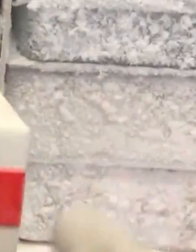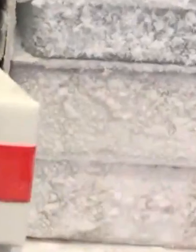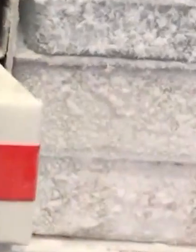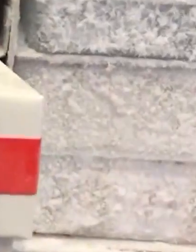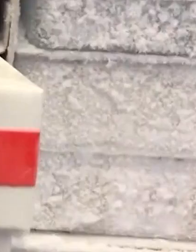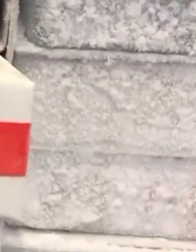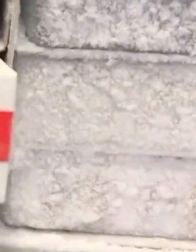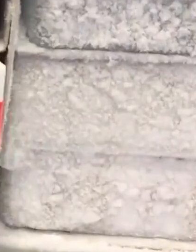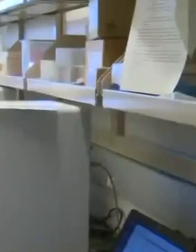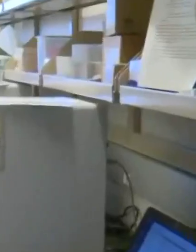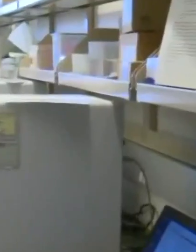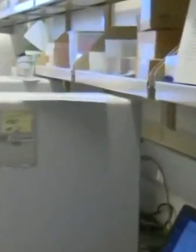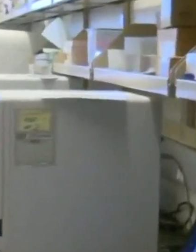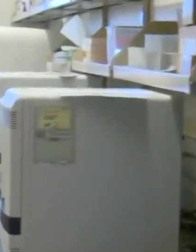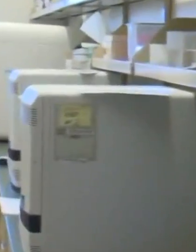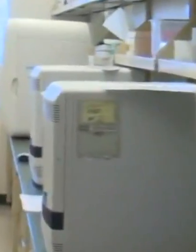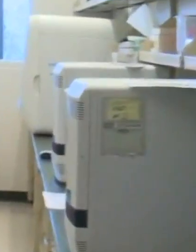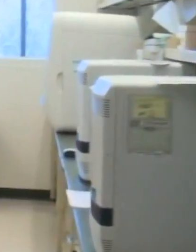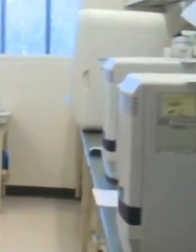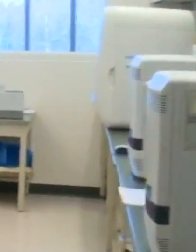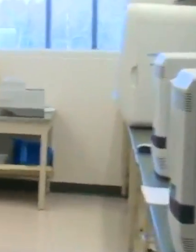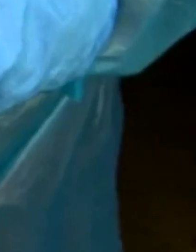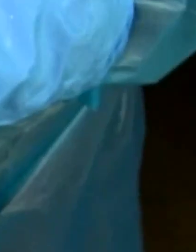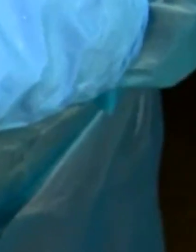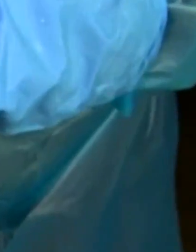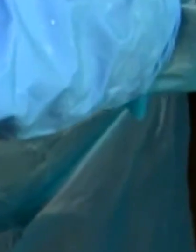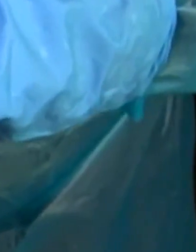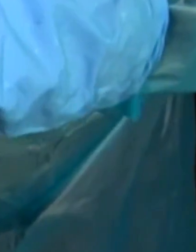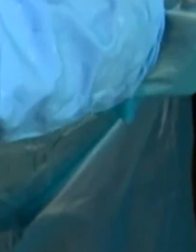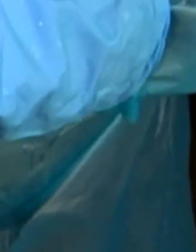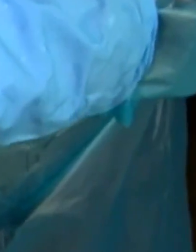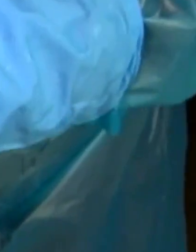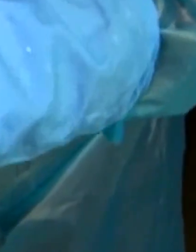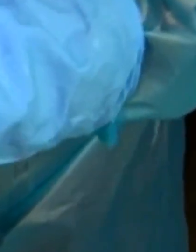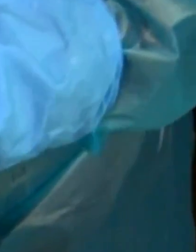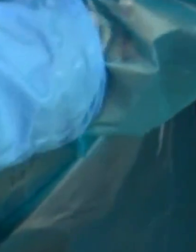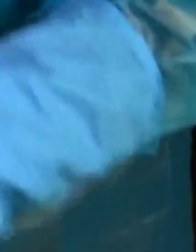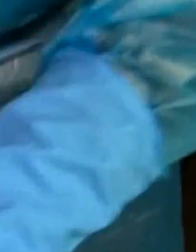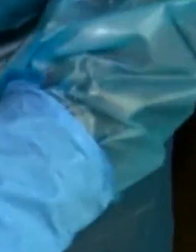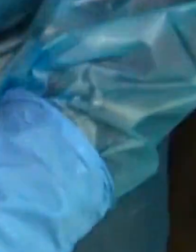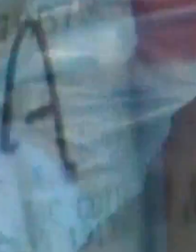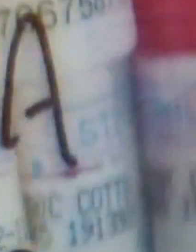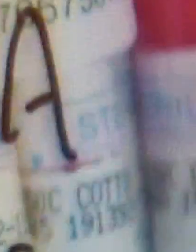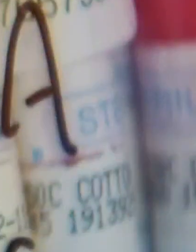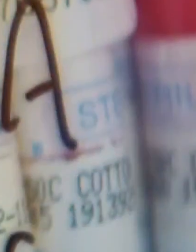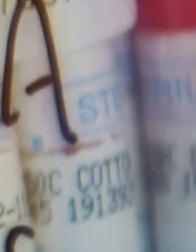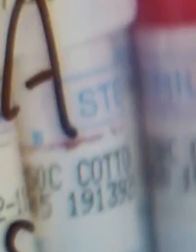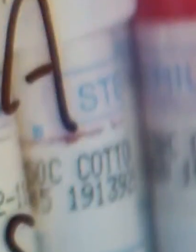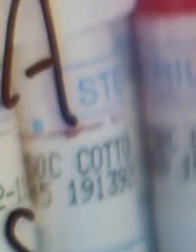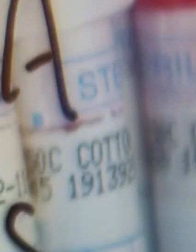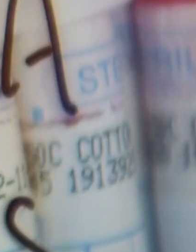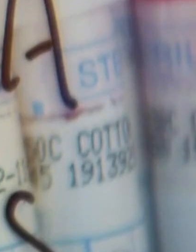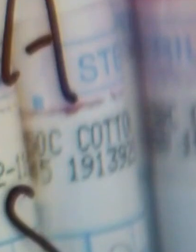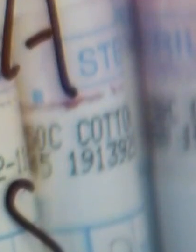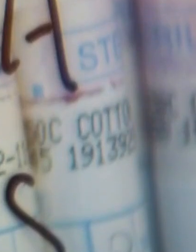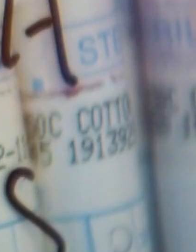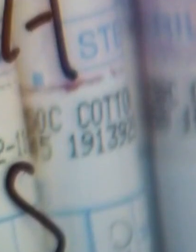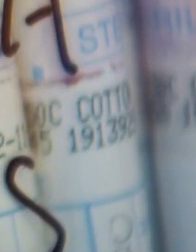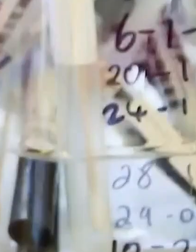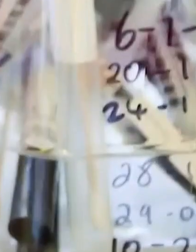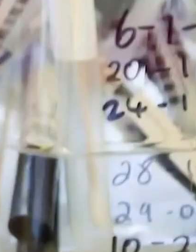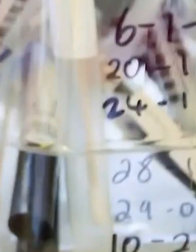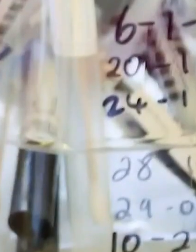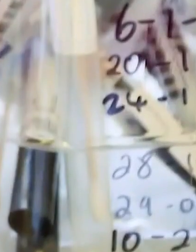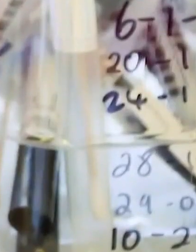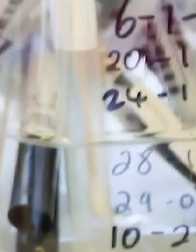in Farmington. According to state officials, 2 of the recent individuals who tested positive live in the same household. At least 1